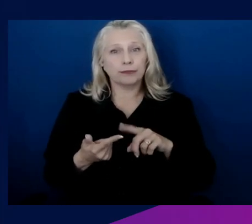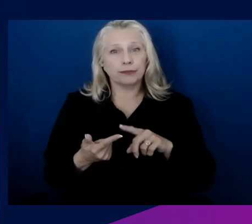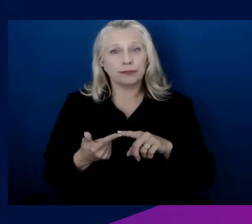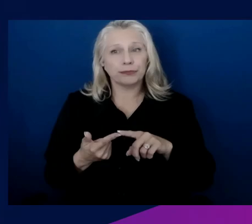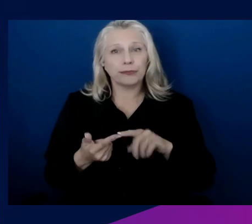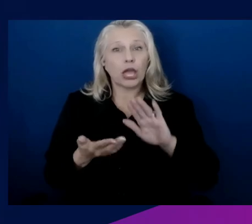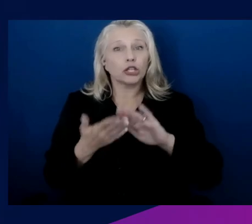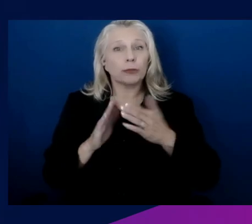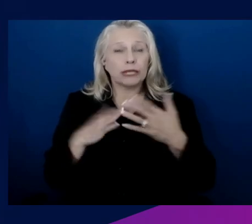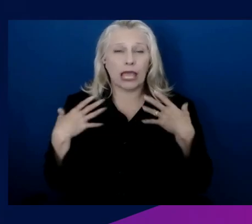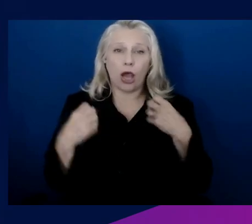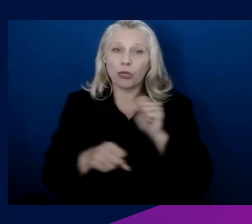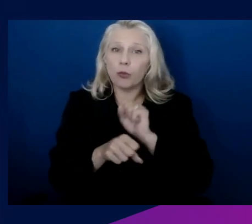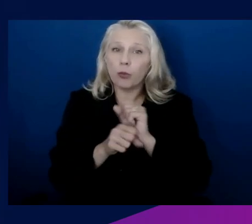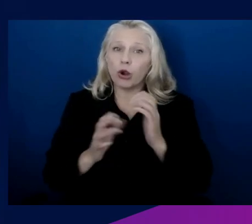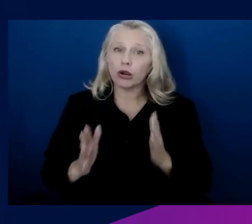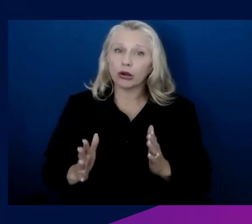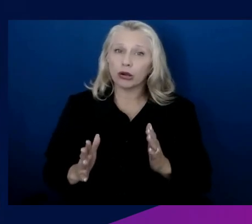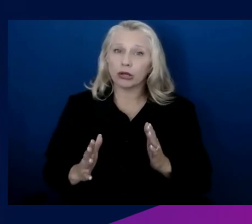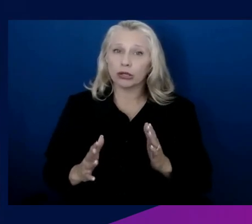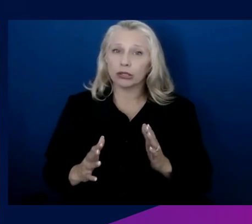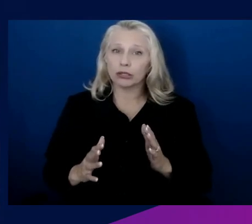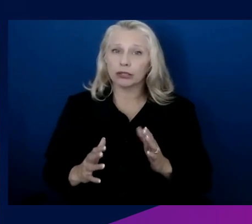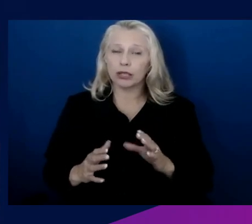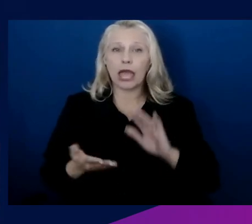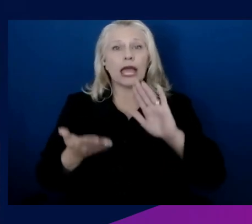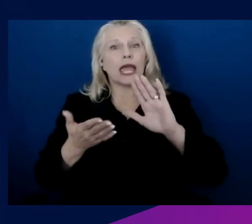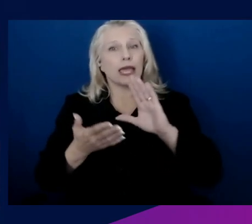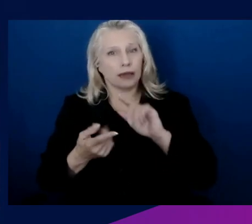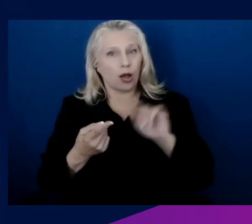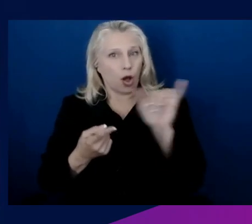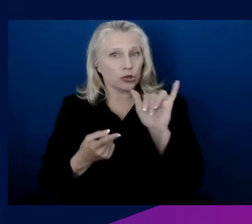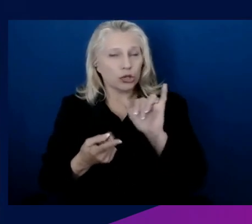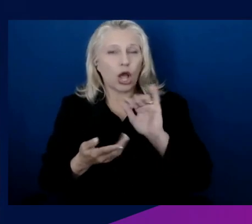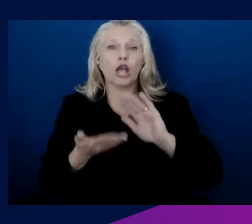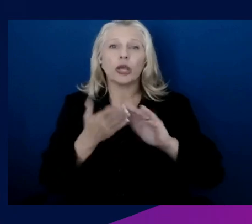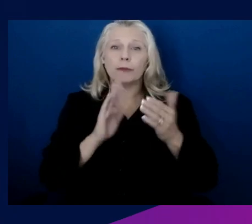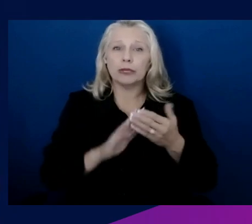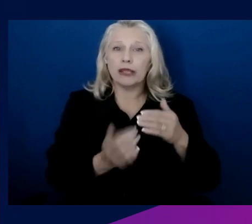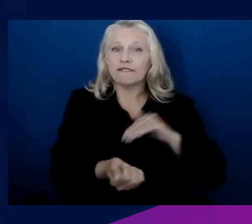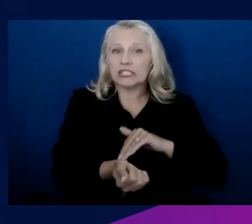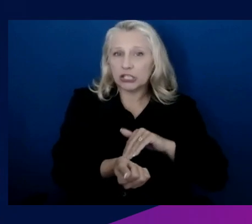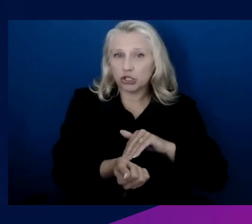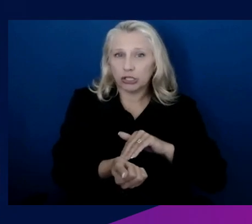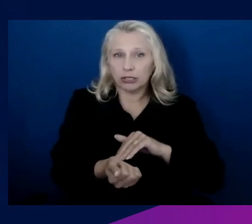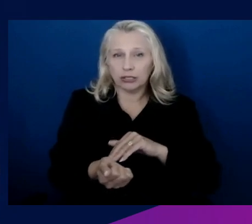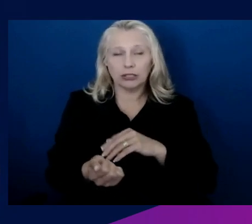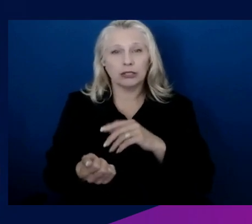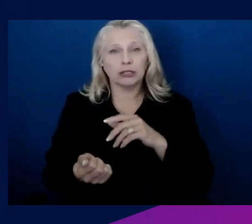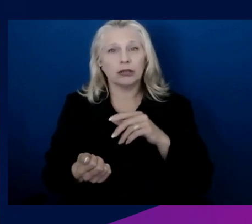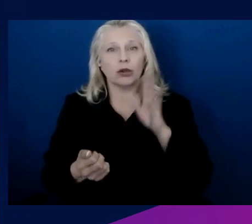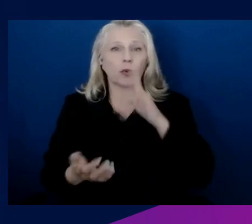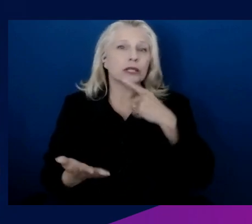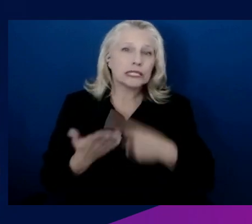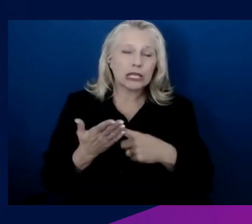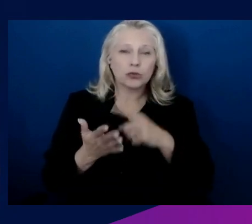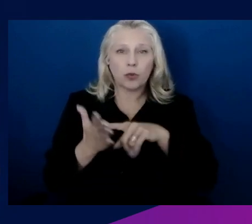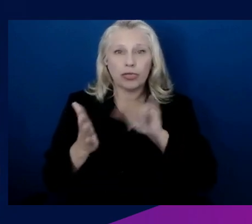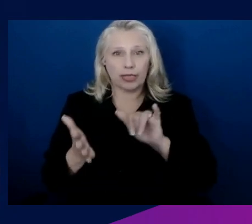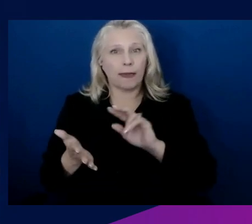community health worker, and a community physician, who will also talk about what that means to be a community